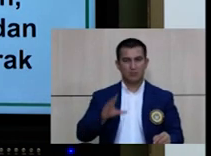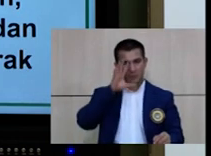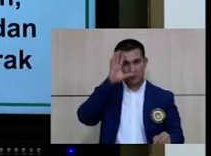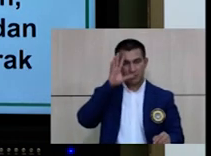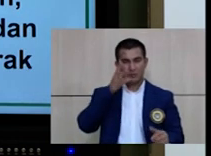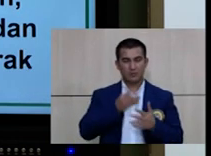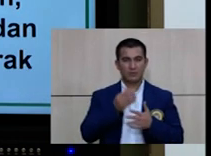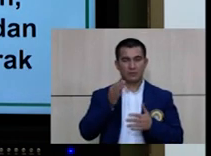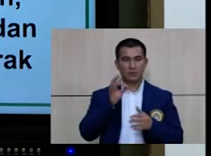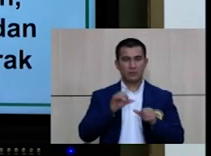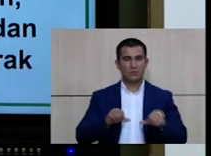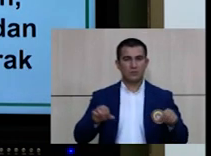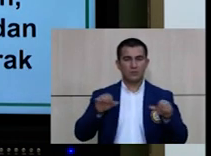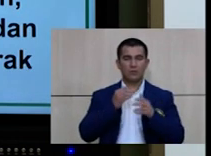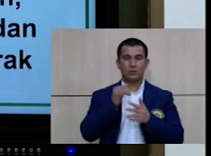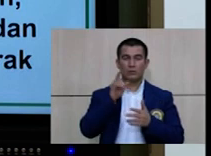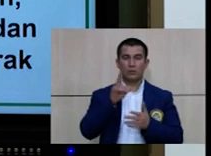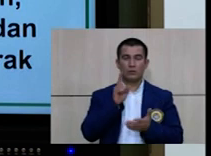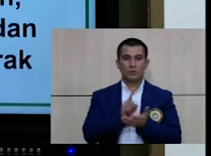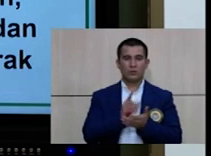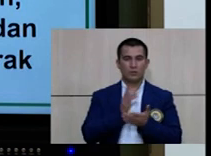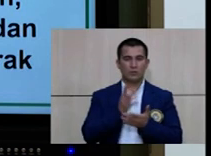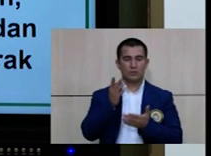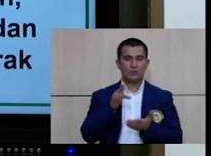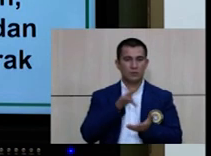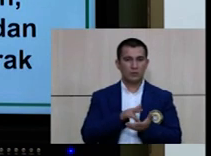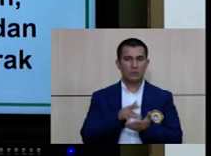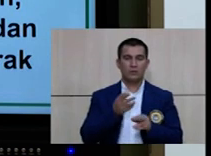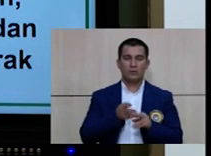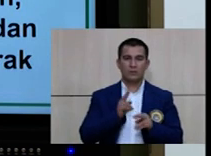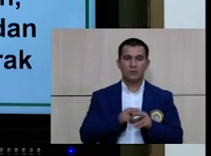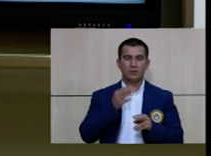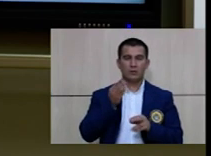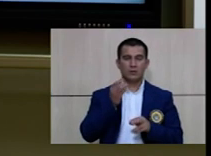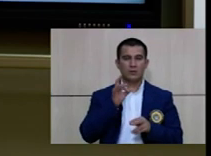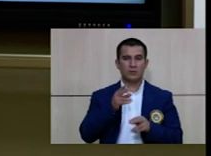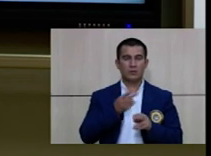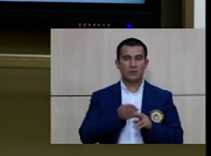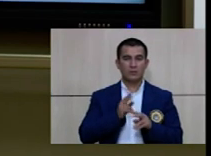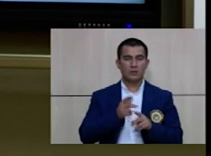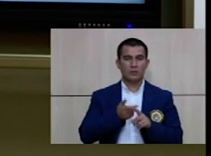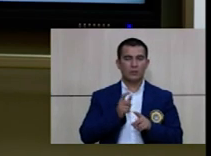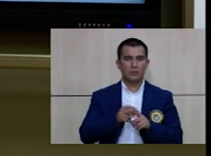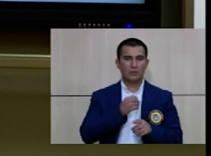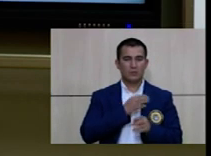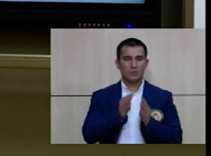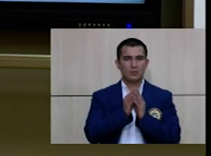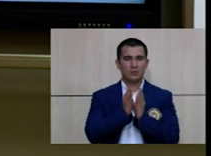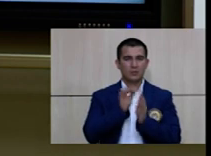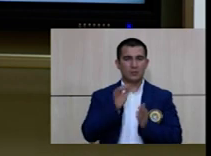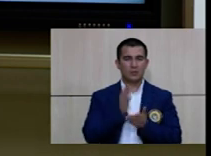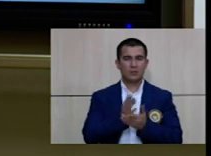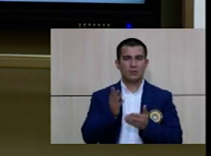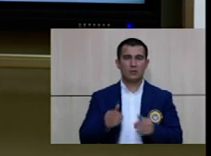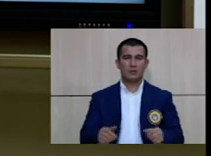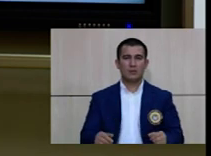Surxondaryo okrugining sharqida joylashgan Bobotog' o'zining xandon pistalari bilan mashhurdir.